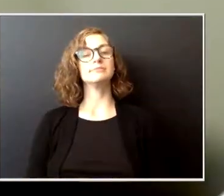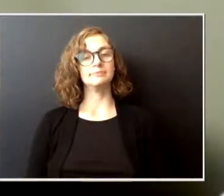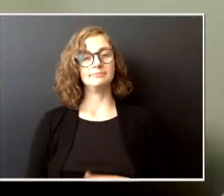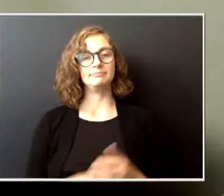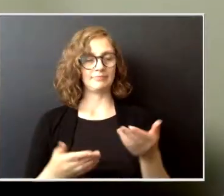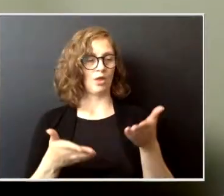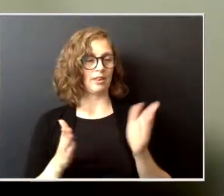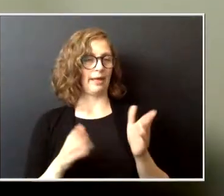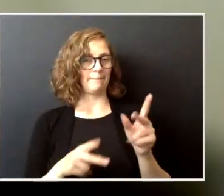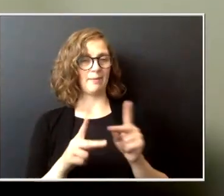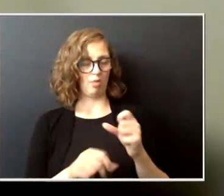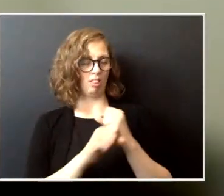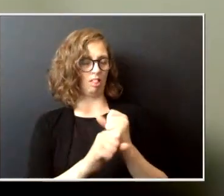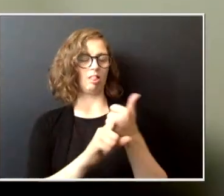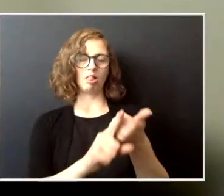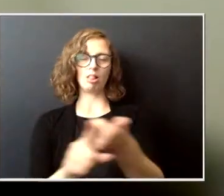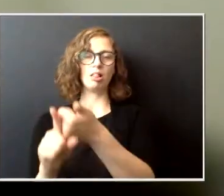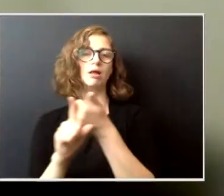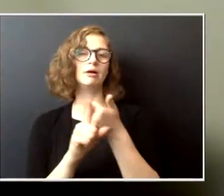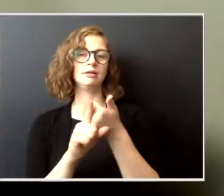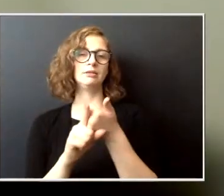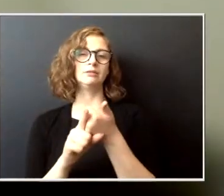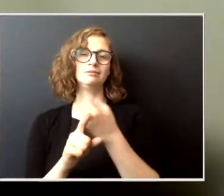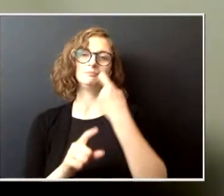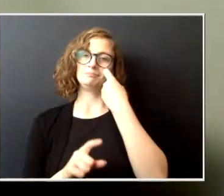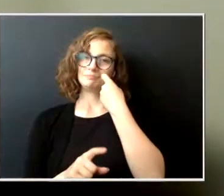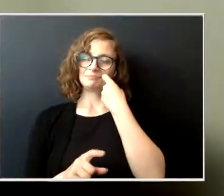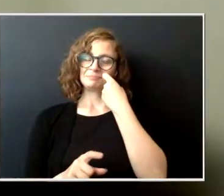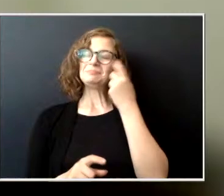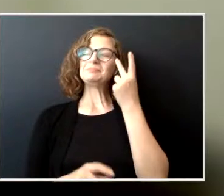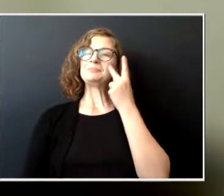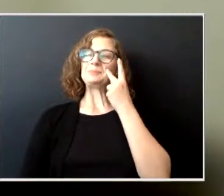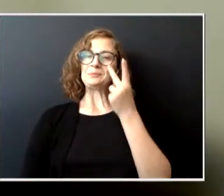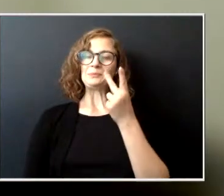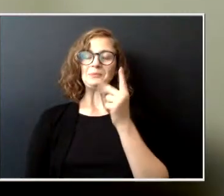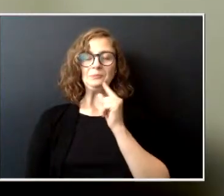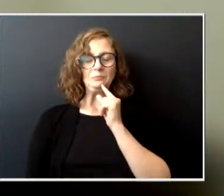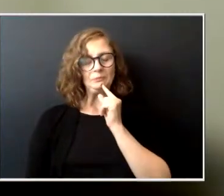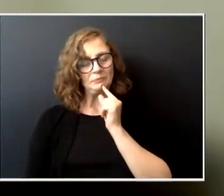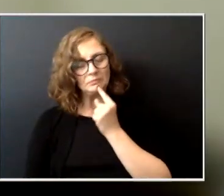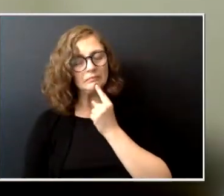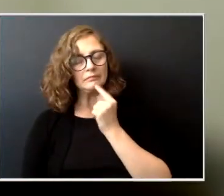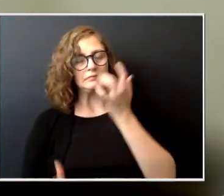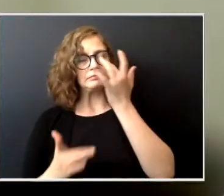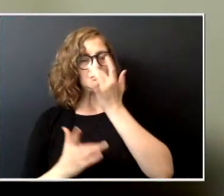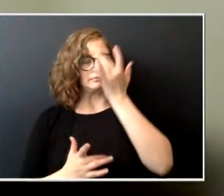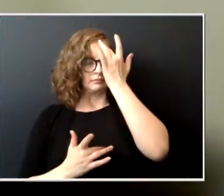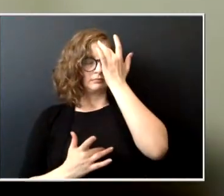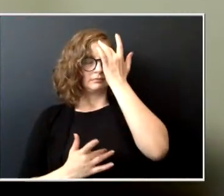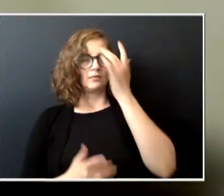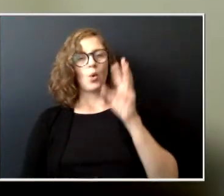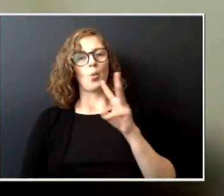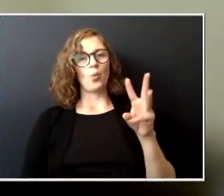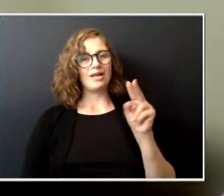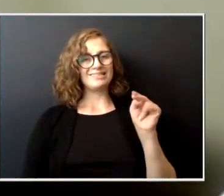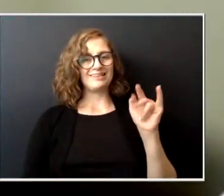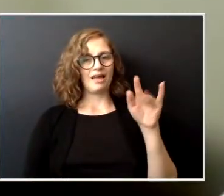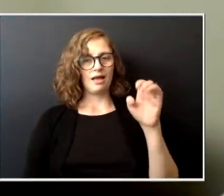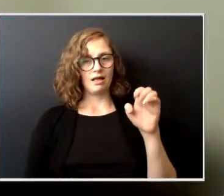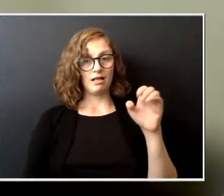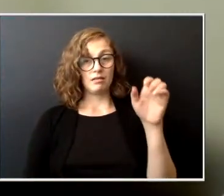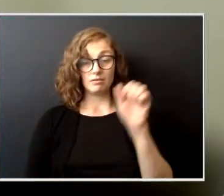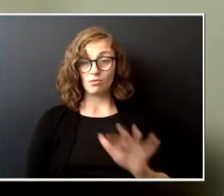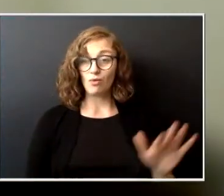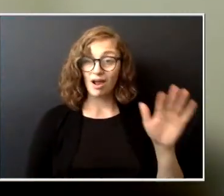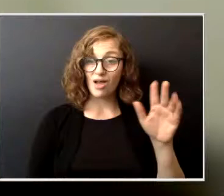themselves. We have seen recent severe infections of West Nile virus around the state of Kansas, but